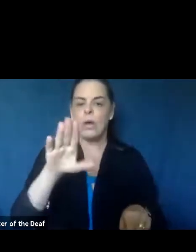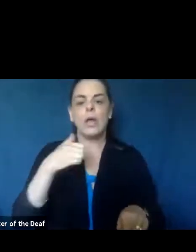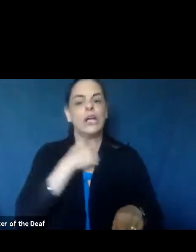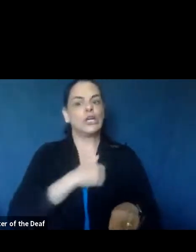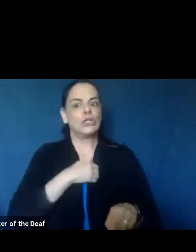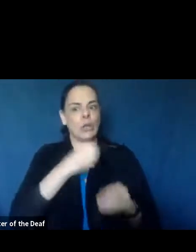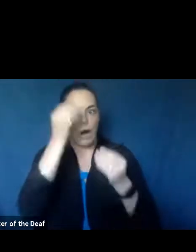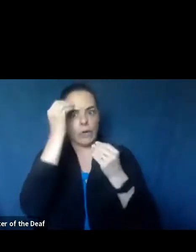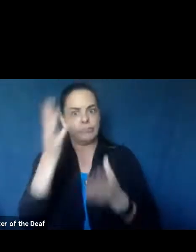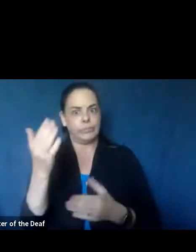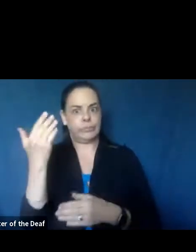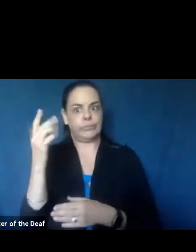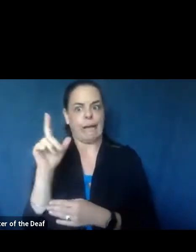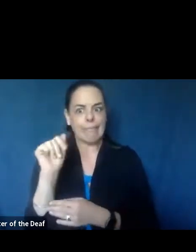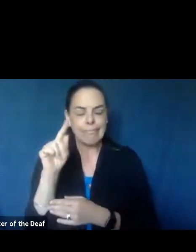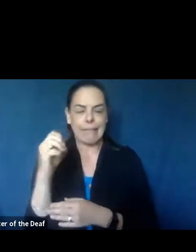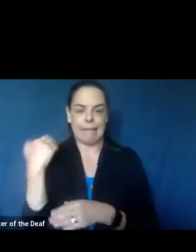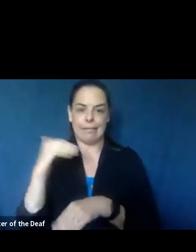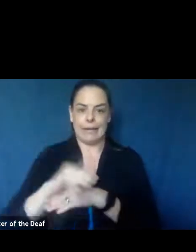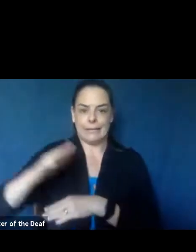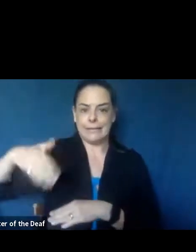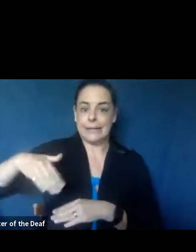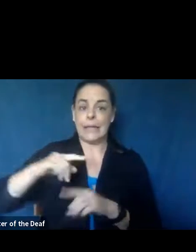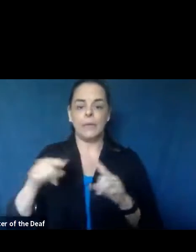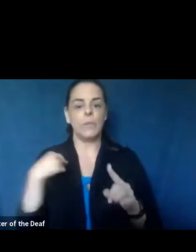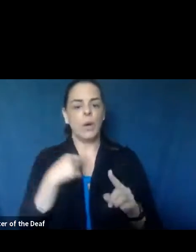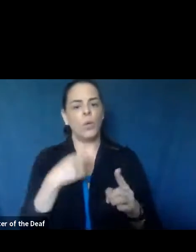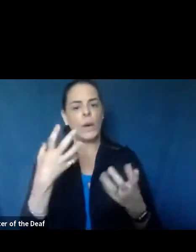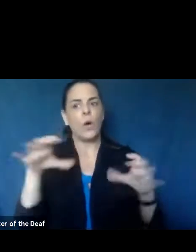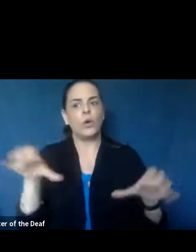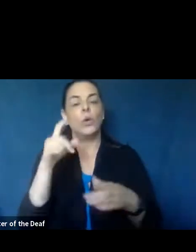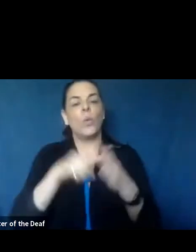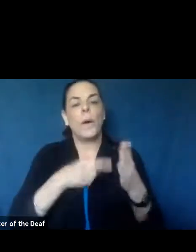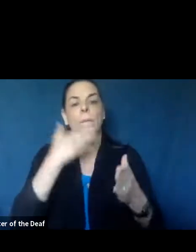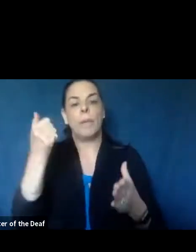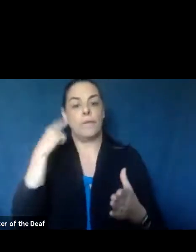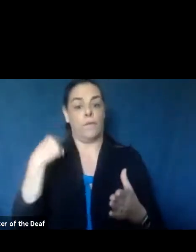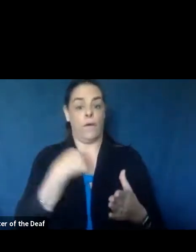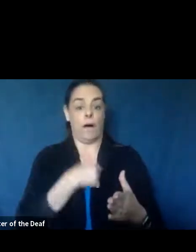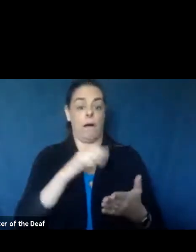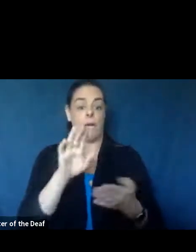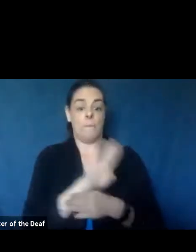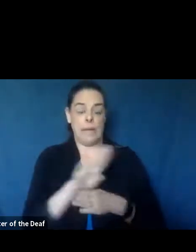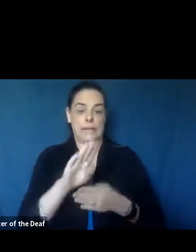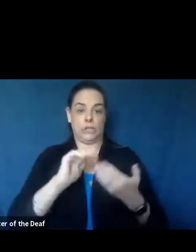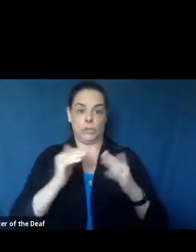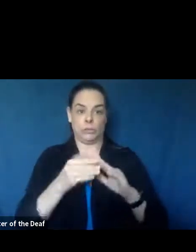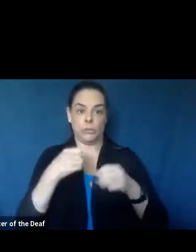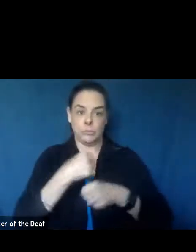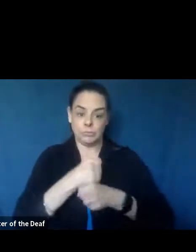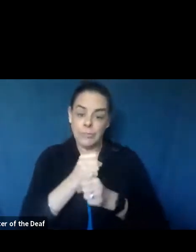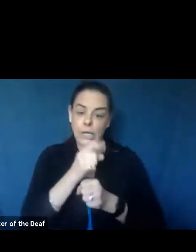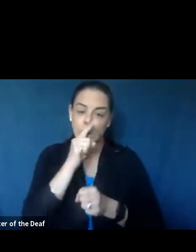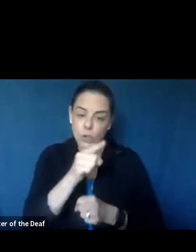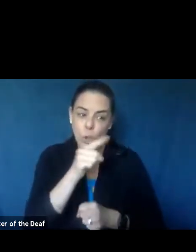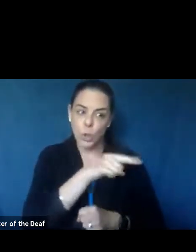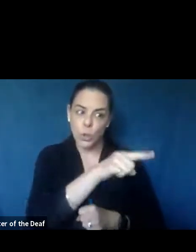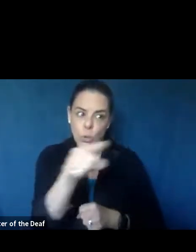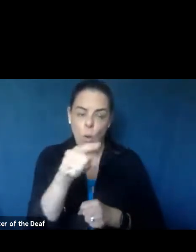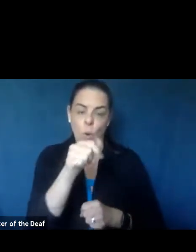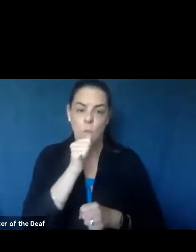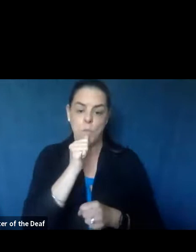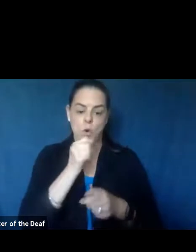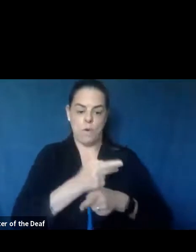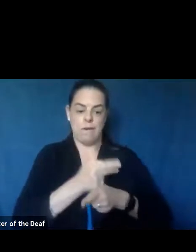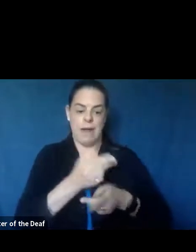this order, but wanted to do what was best for our business community and make sure that those personal care services were covered and not